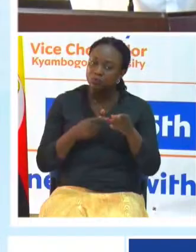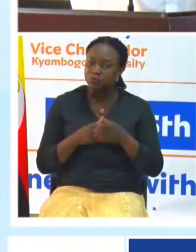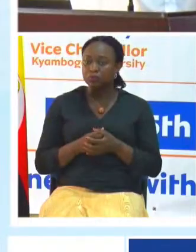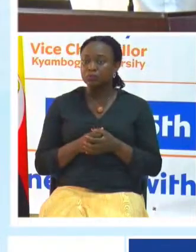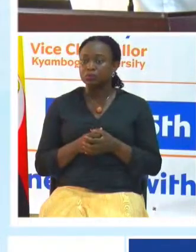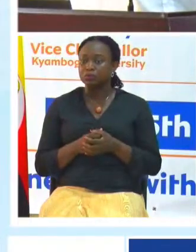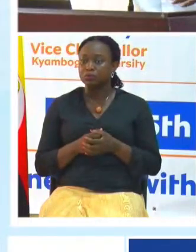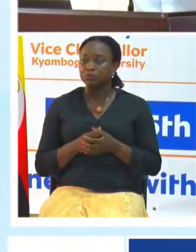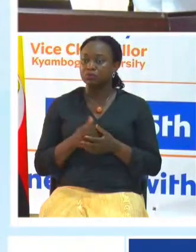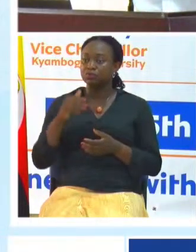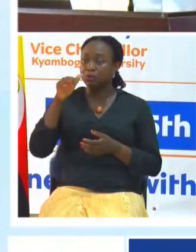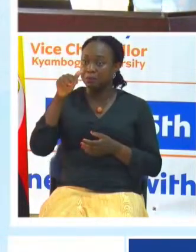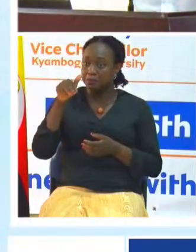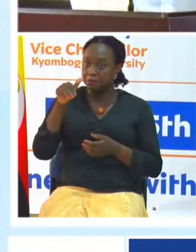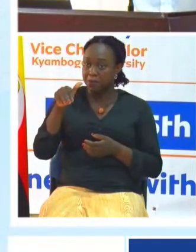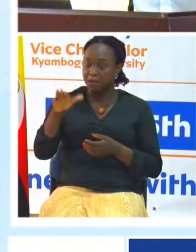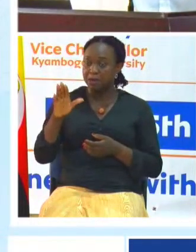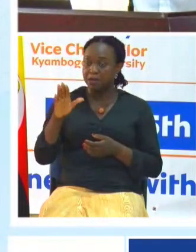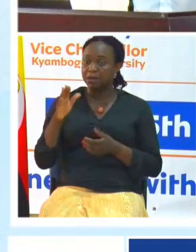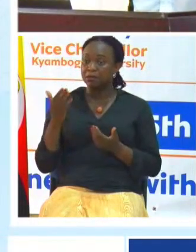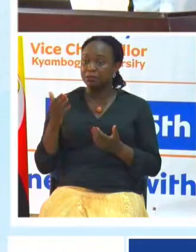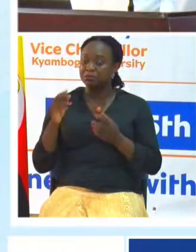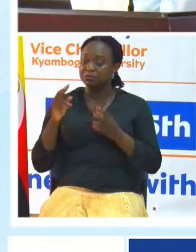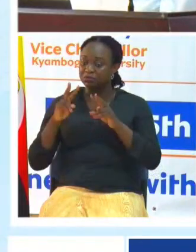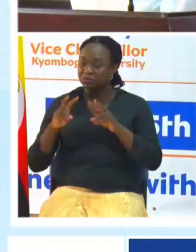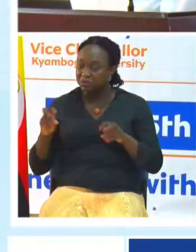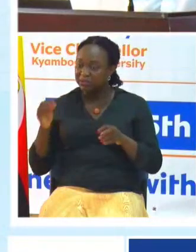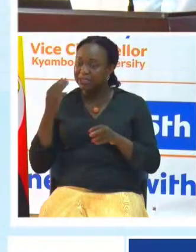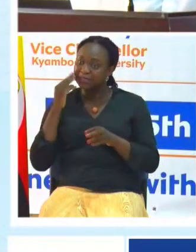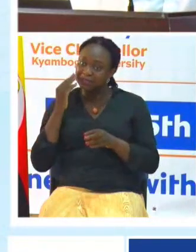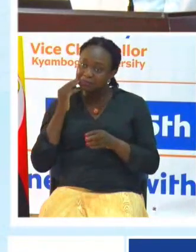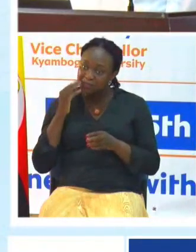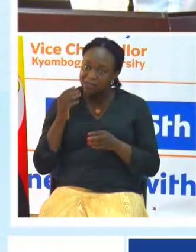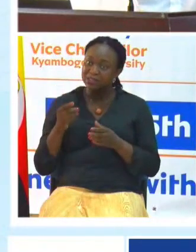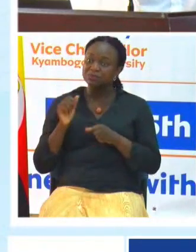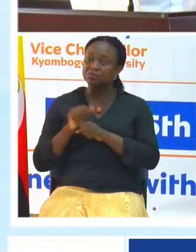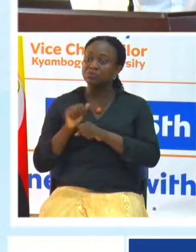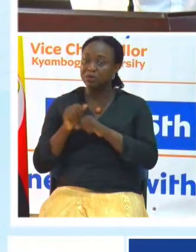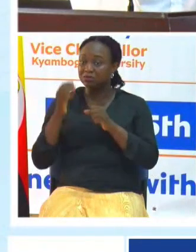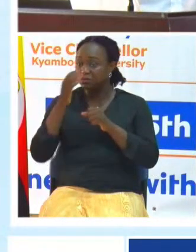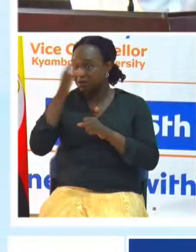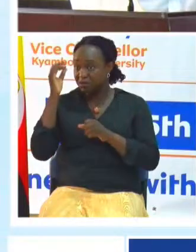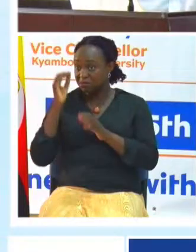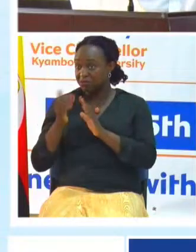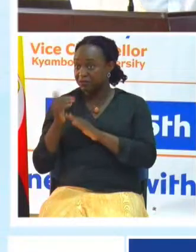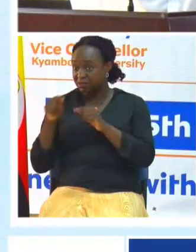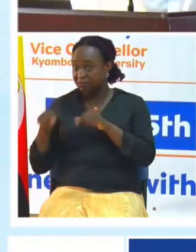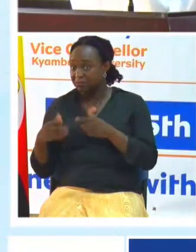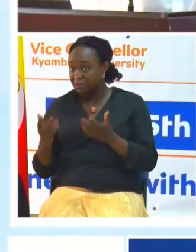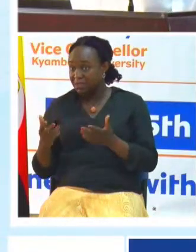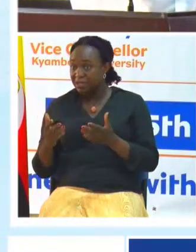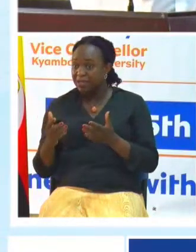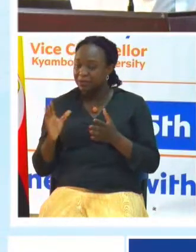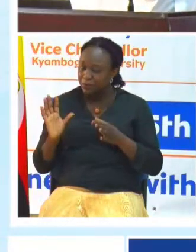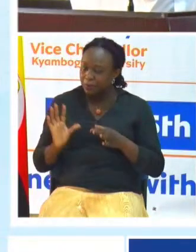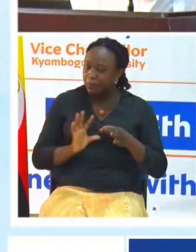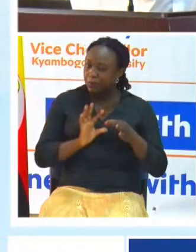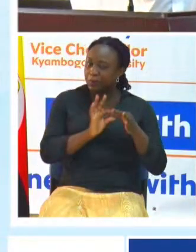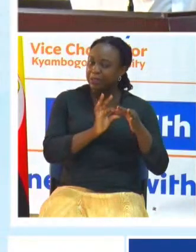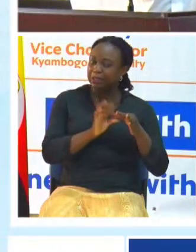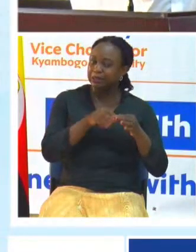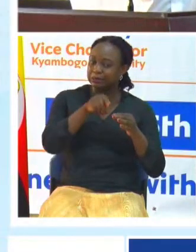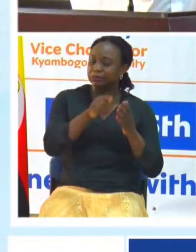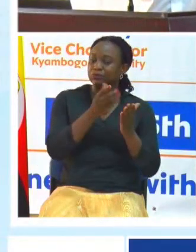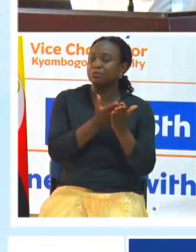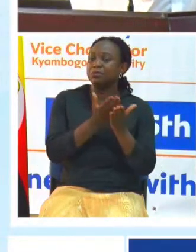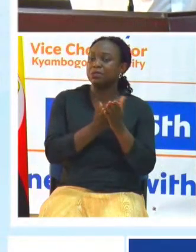then tailor your resume with maybe research experience that you've done with your faculty professors here at Kyambogo that is really relevant to what